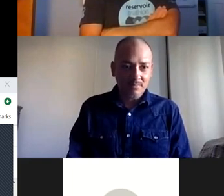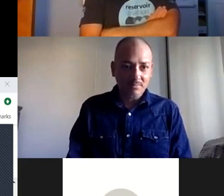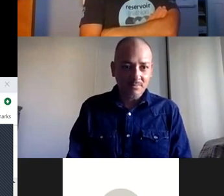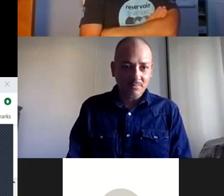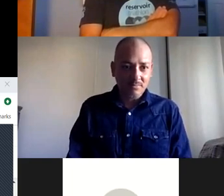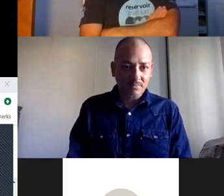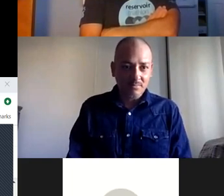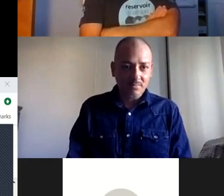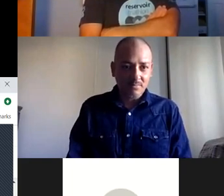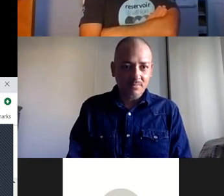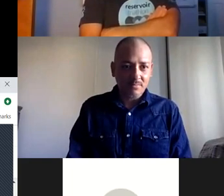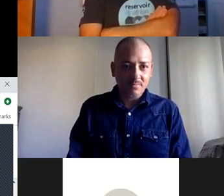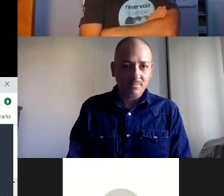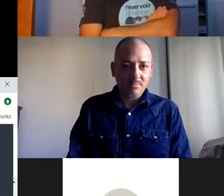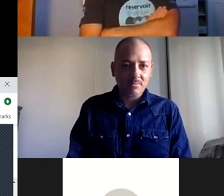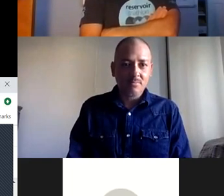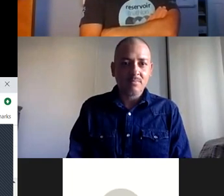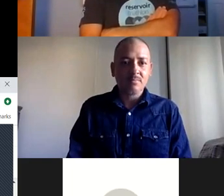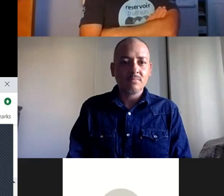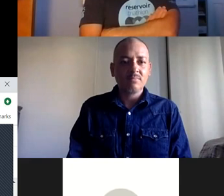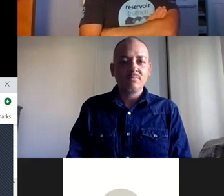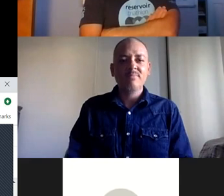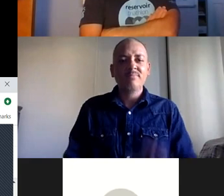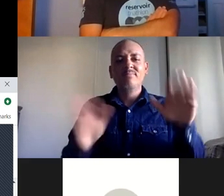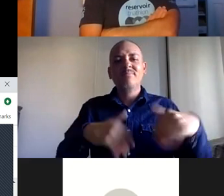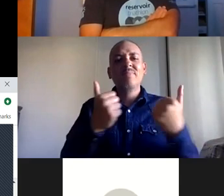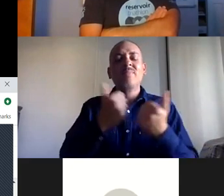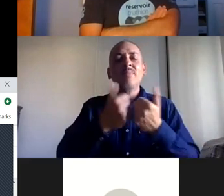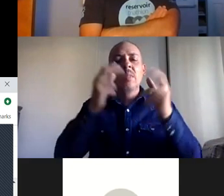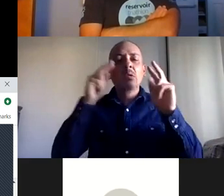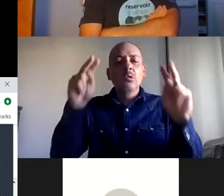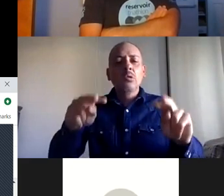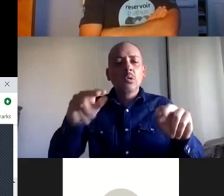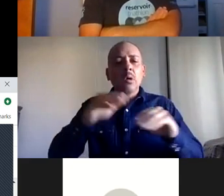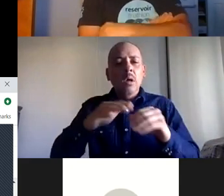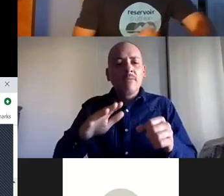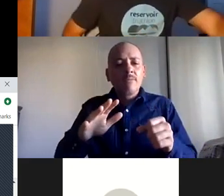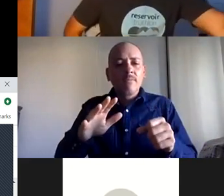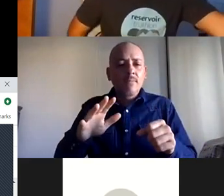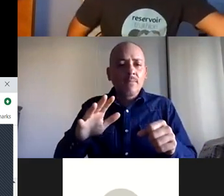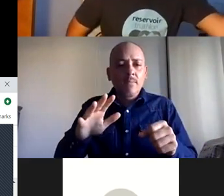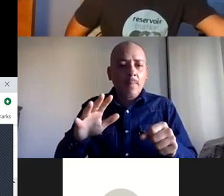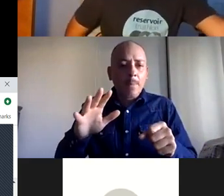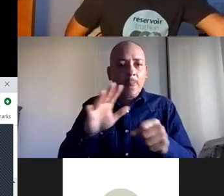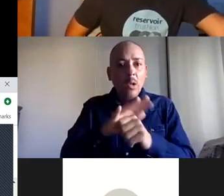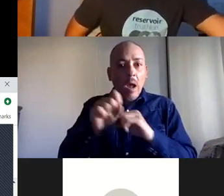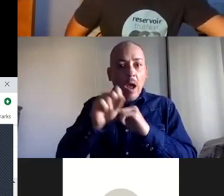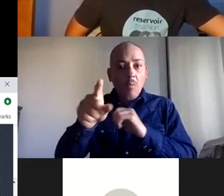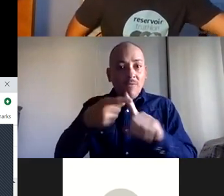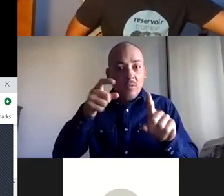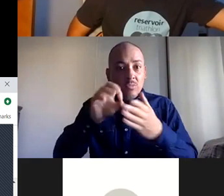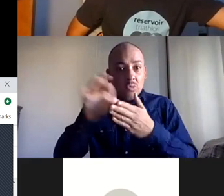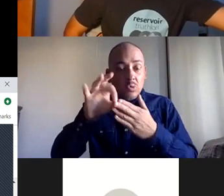quickly, I'll just get off from the game for now and look at the whole output from the score. As you can see, all